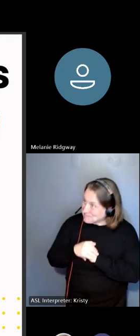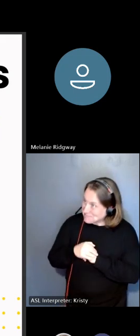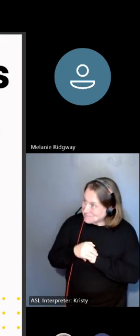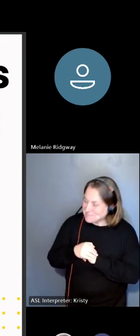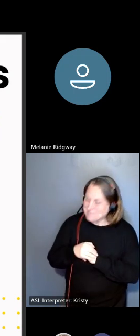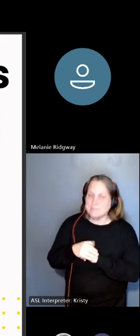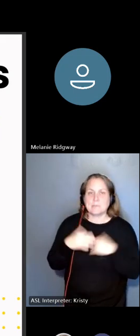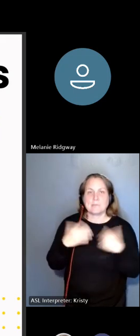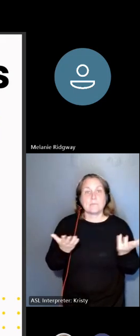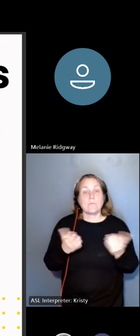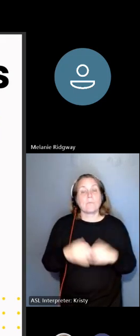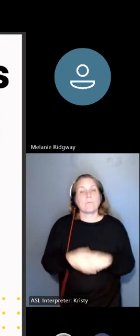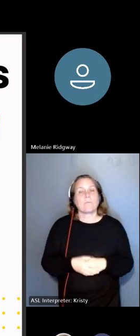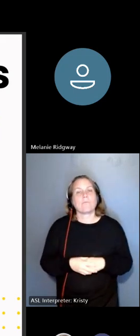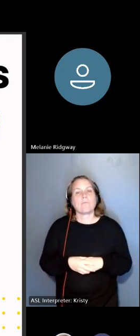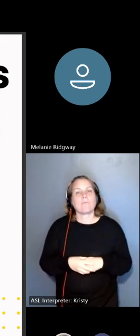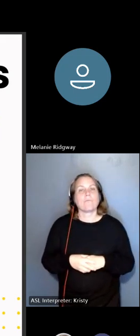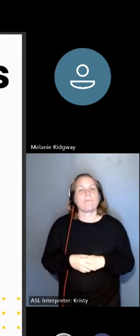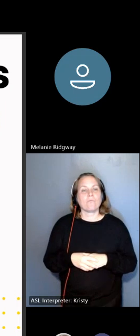So,